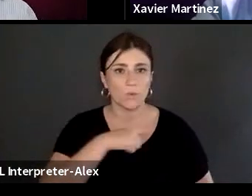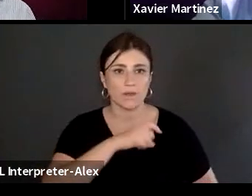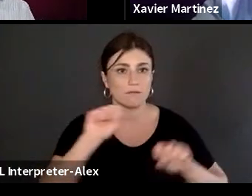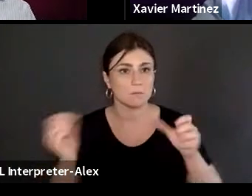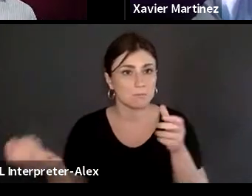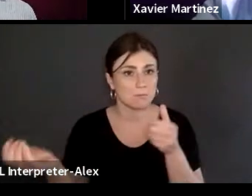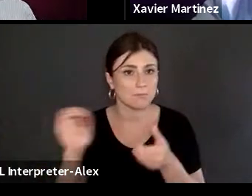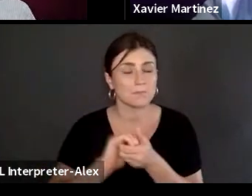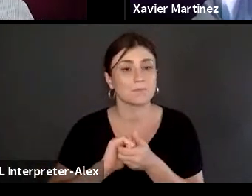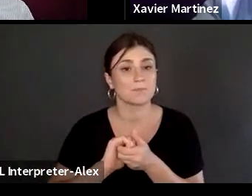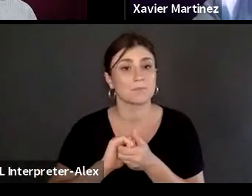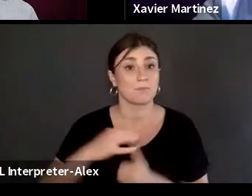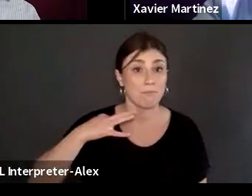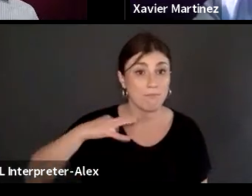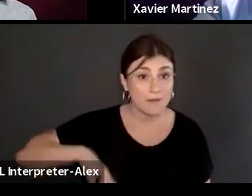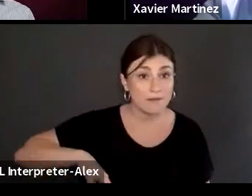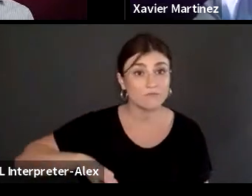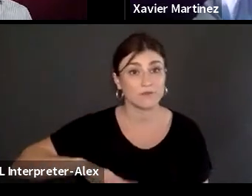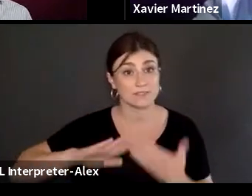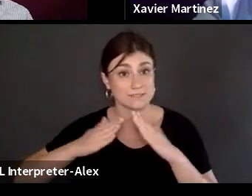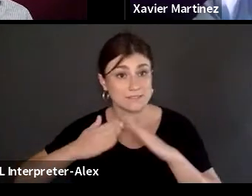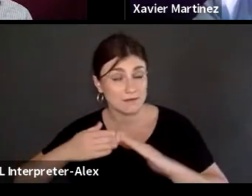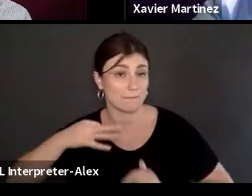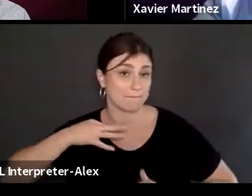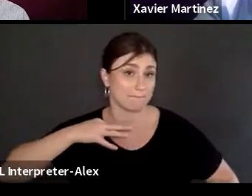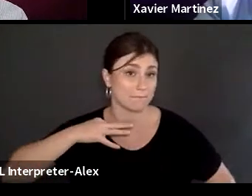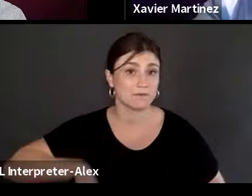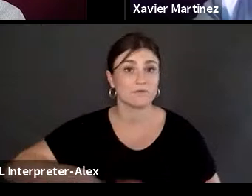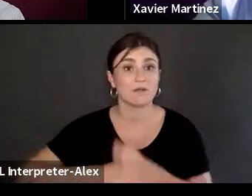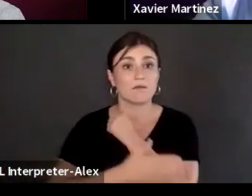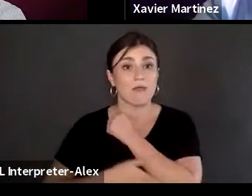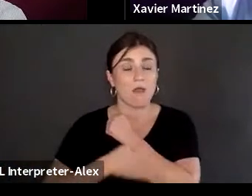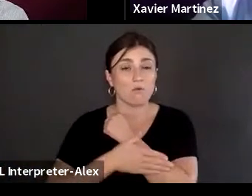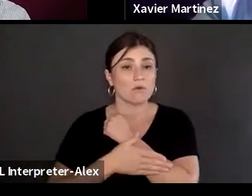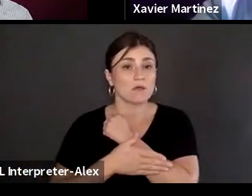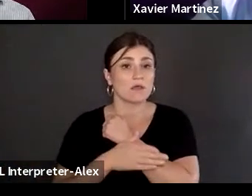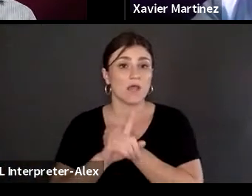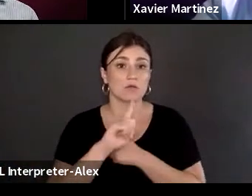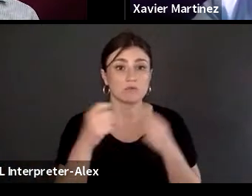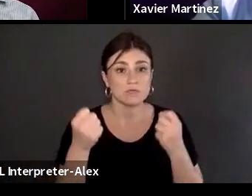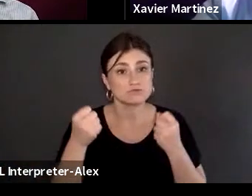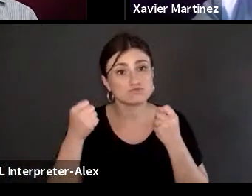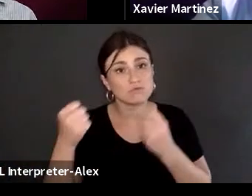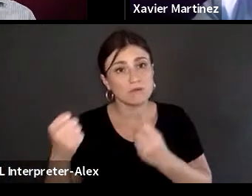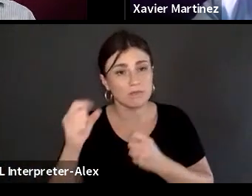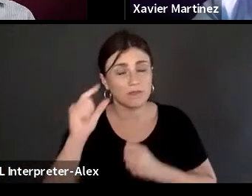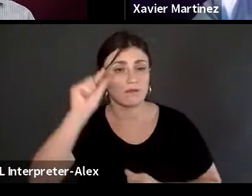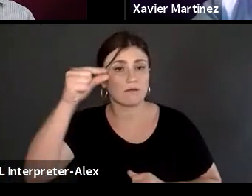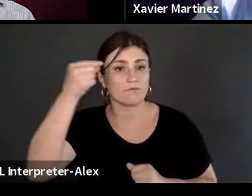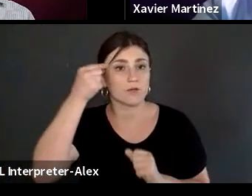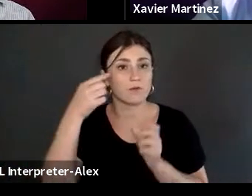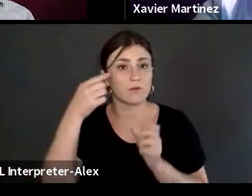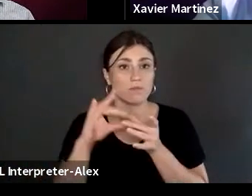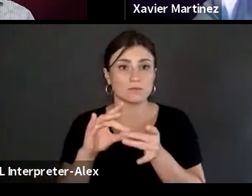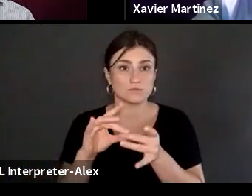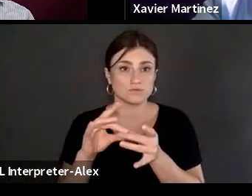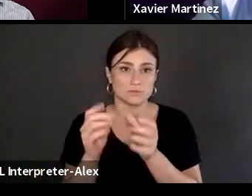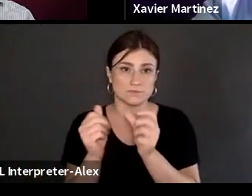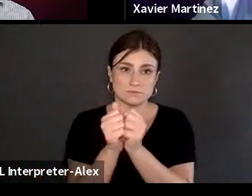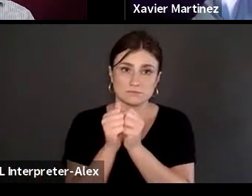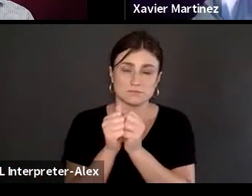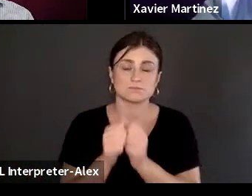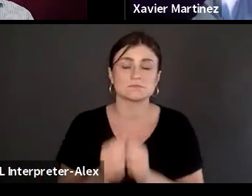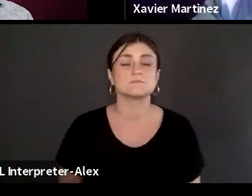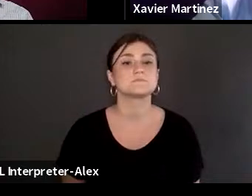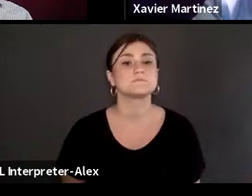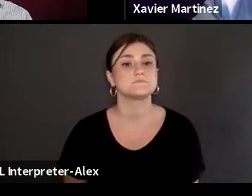mutually benefit our city and our county, also in strengthening our governmental relationships. The last time the city